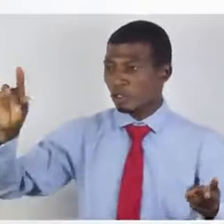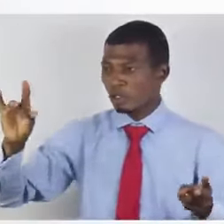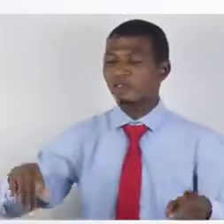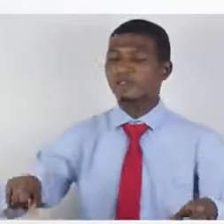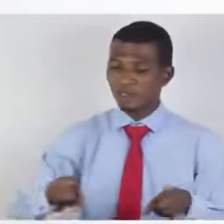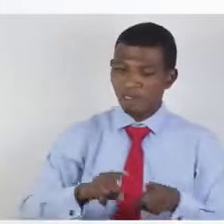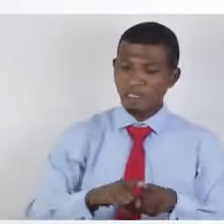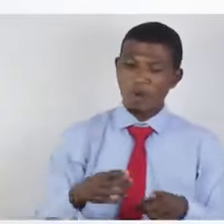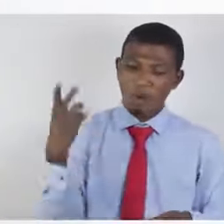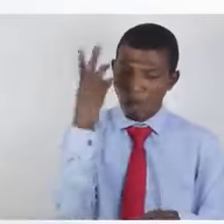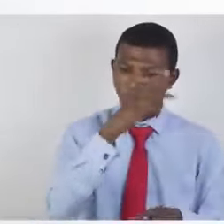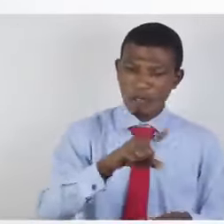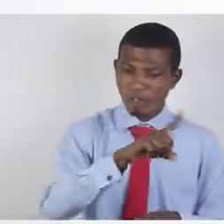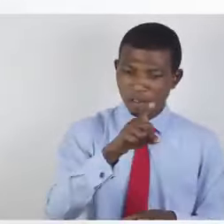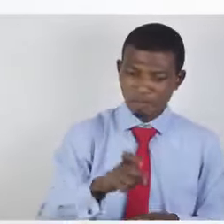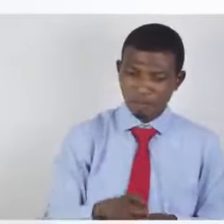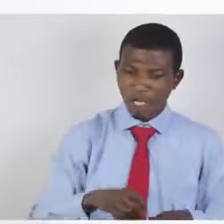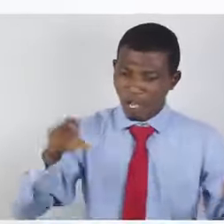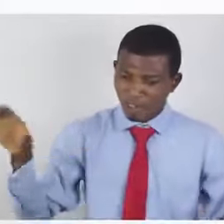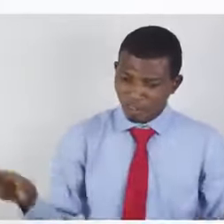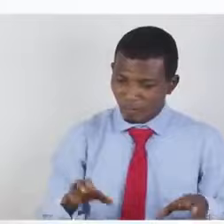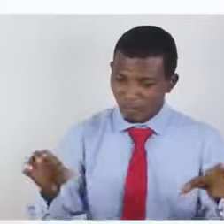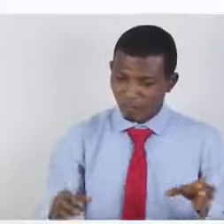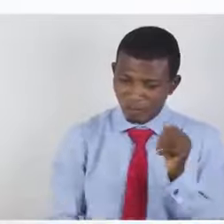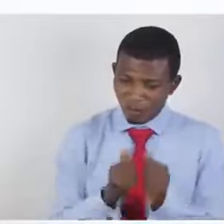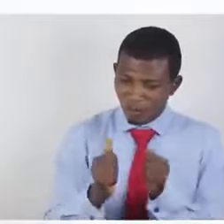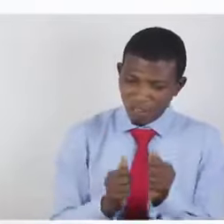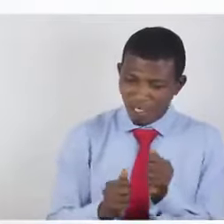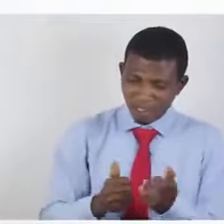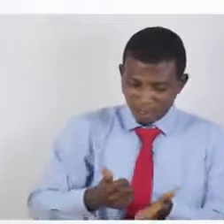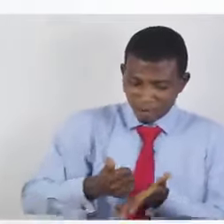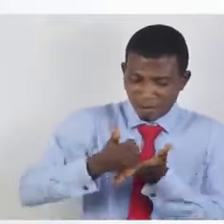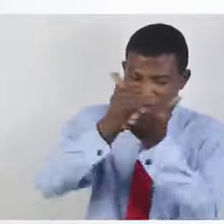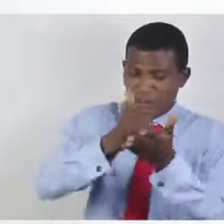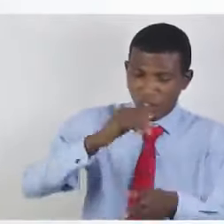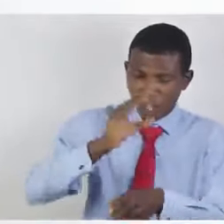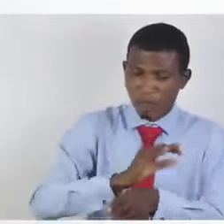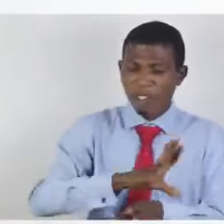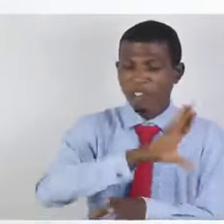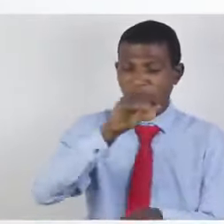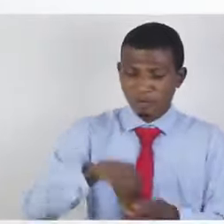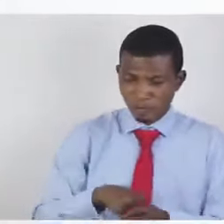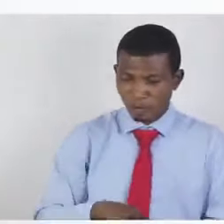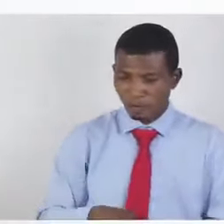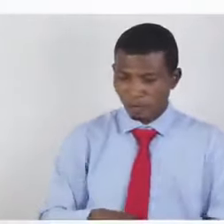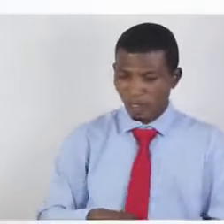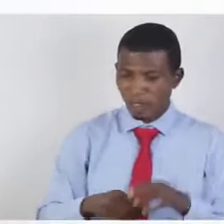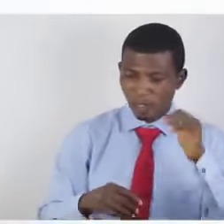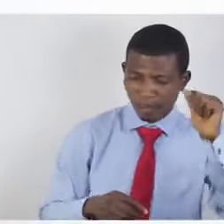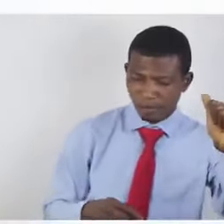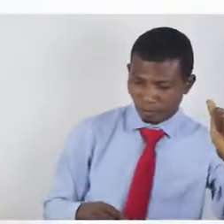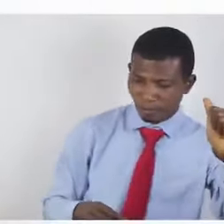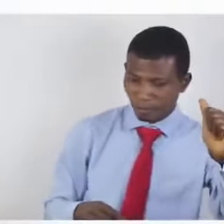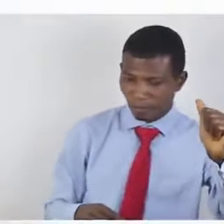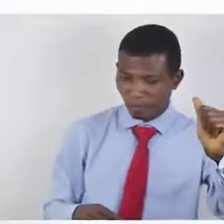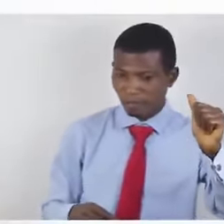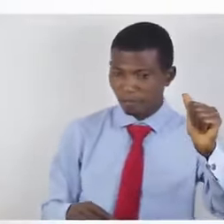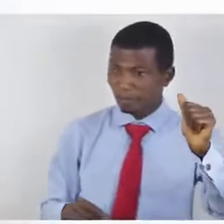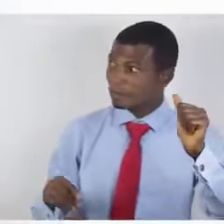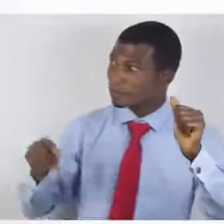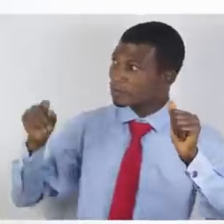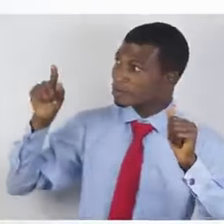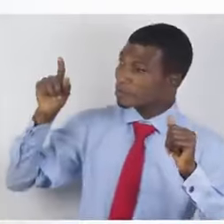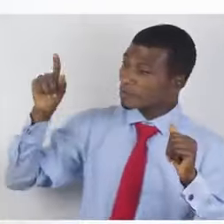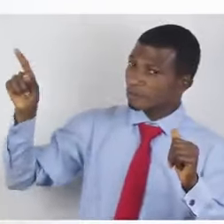2, 2018, same WAEC question. Activities which facilitate commerce include A.